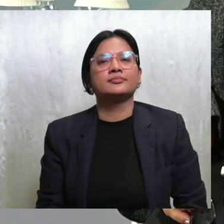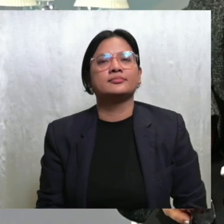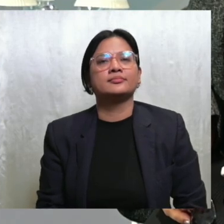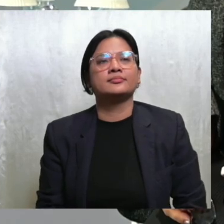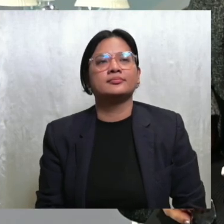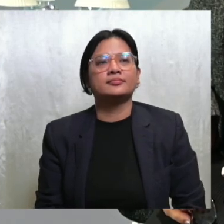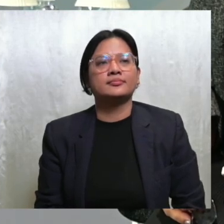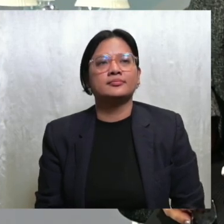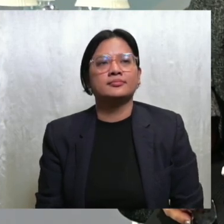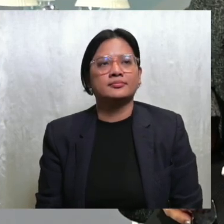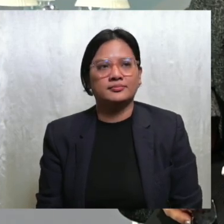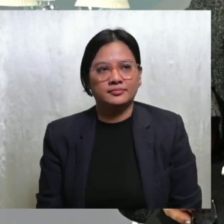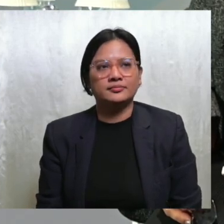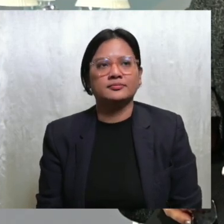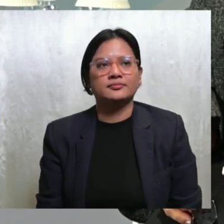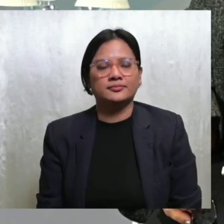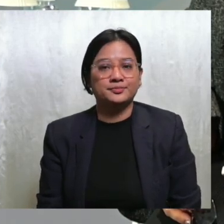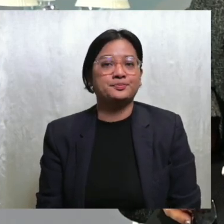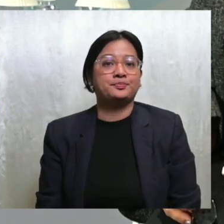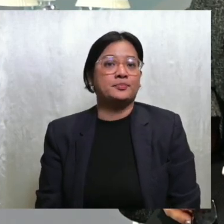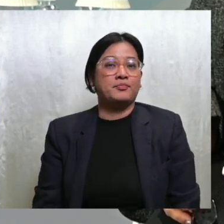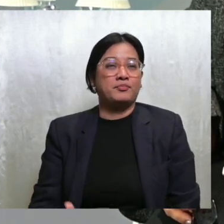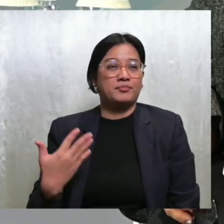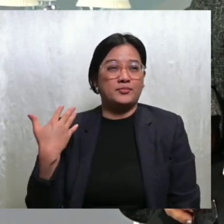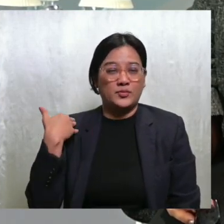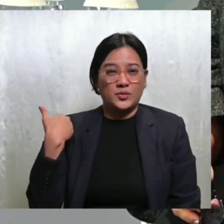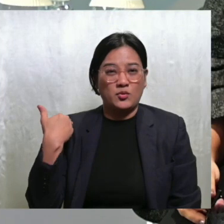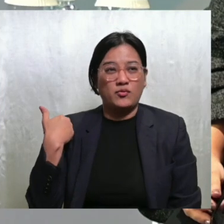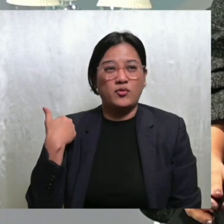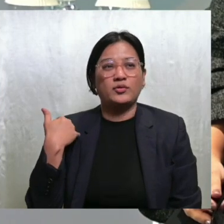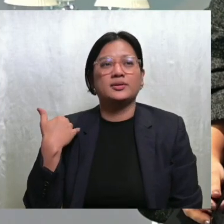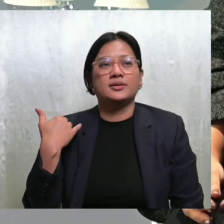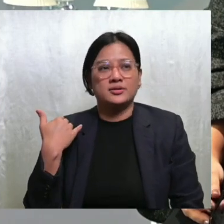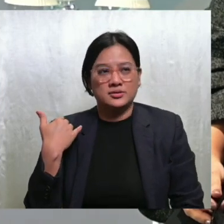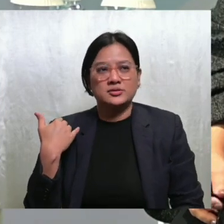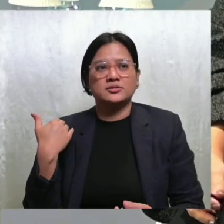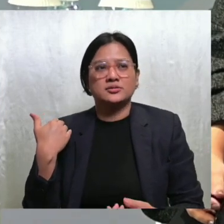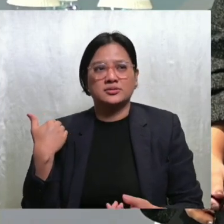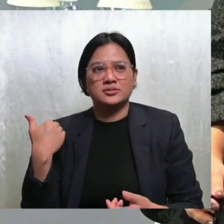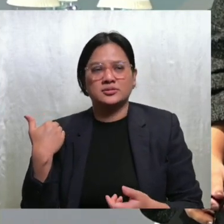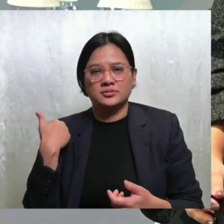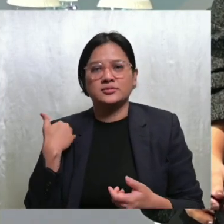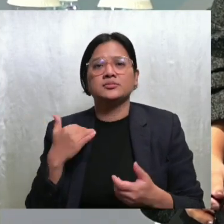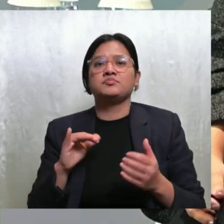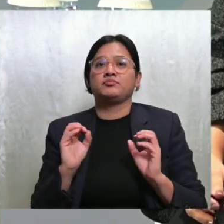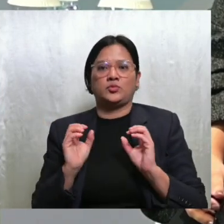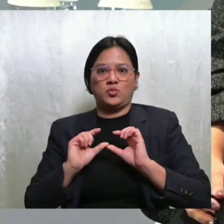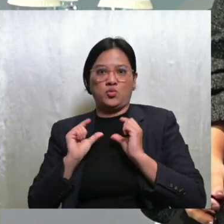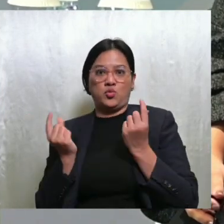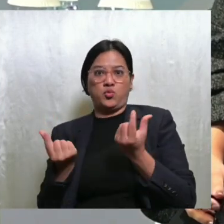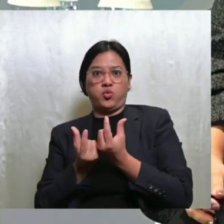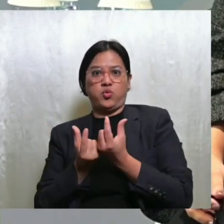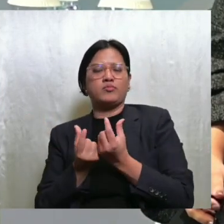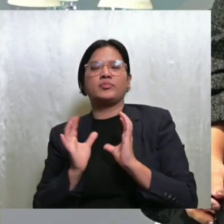learning for the many. And that's not an easy task. And we have to prepare for it. We need revolution, and